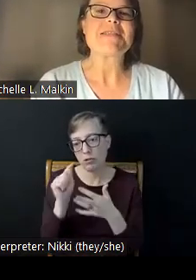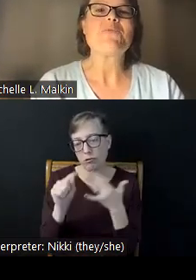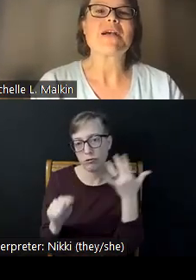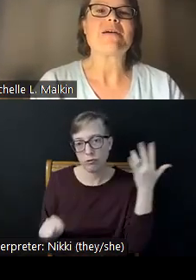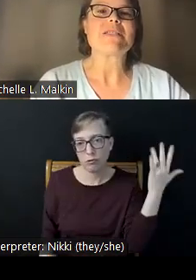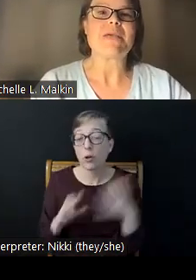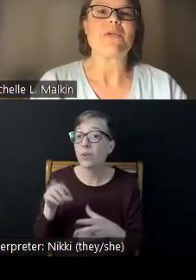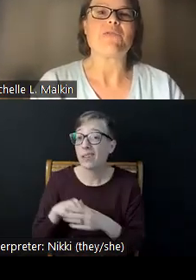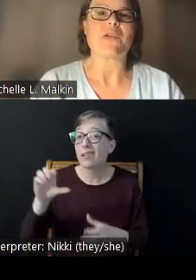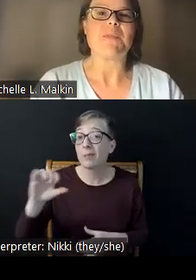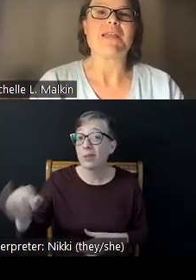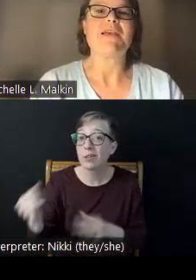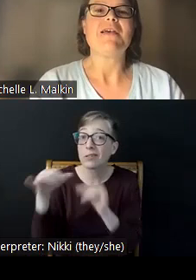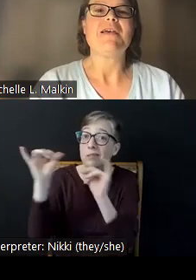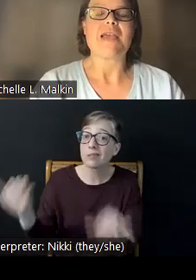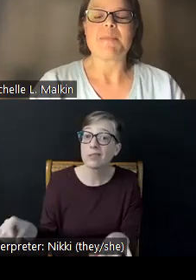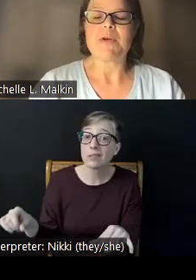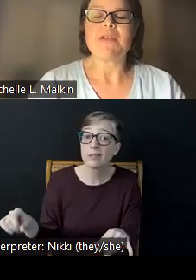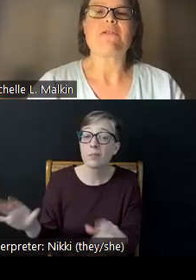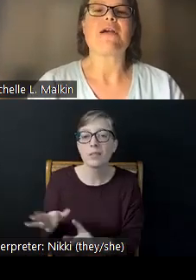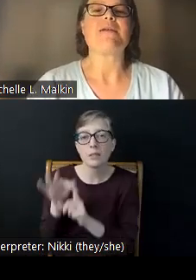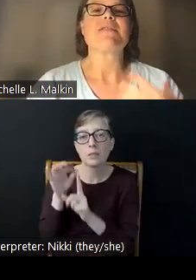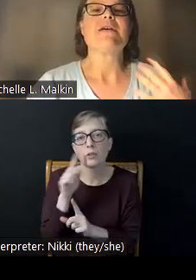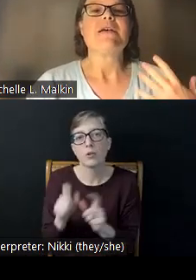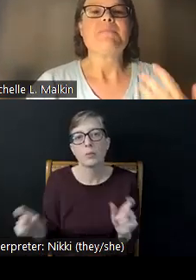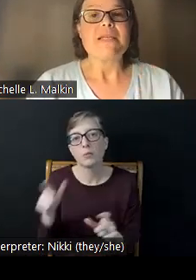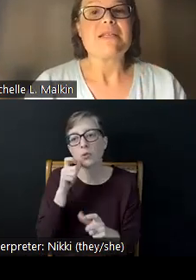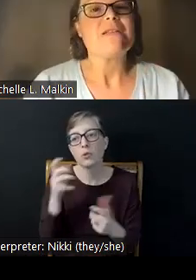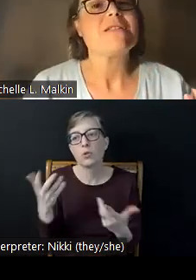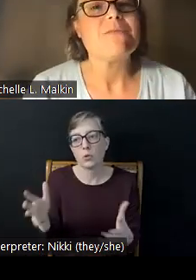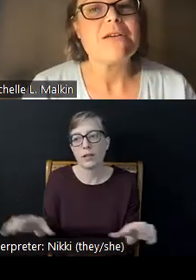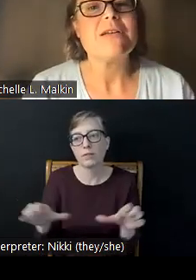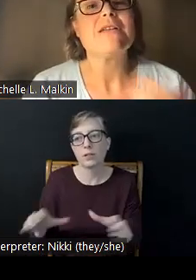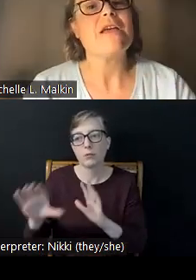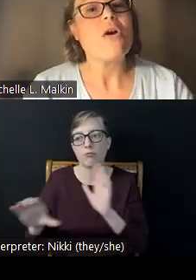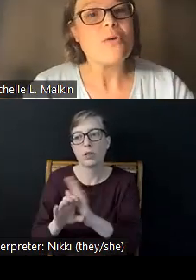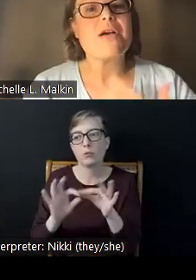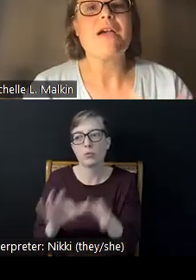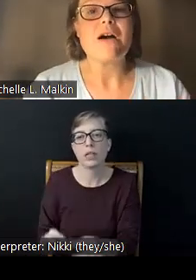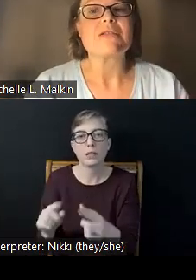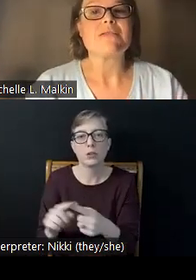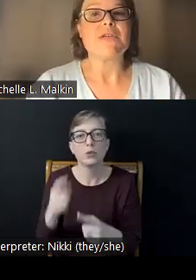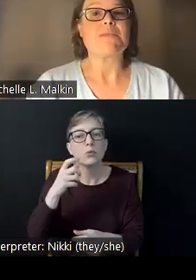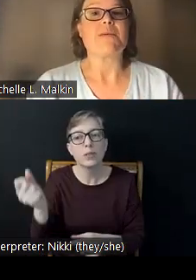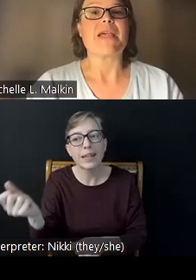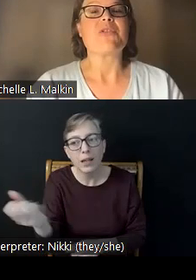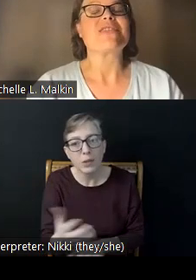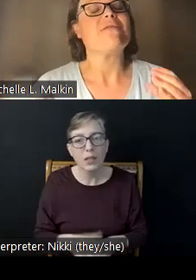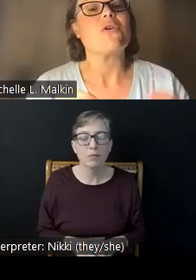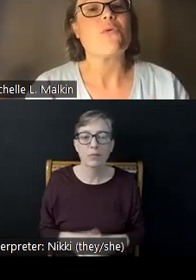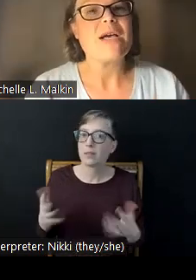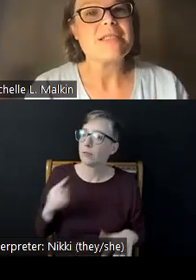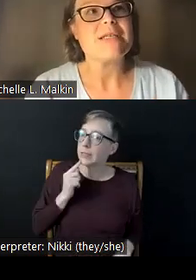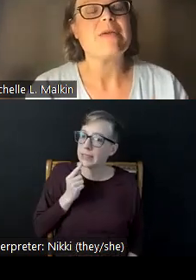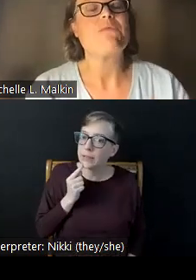justice system when it comes to people who have committed gambling motivated crimes. Based on the severity, they already are severe problem gamblers. And